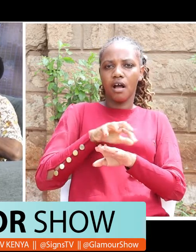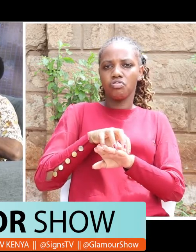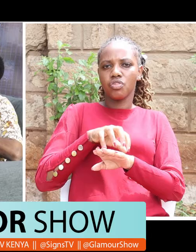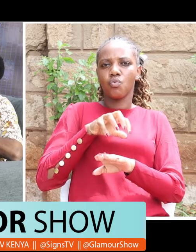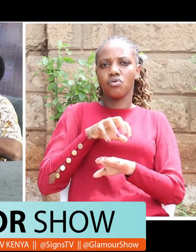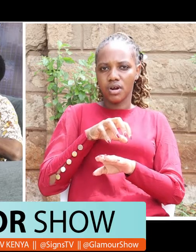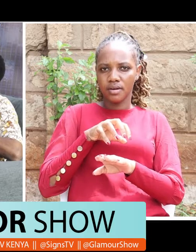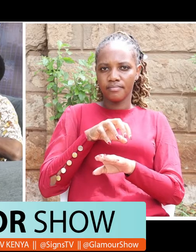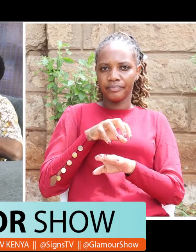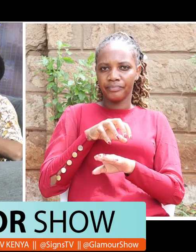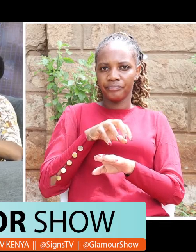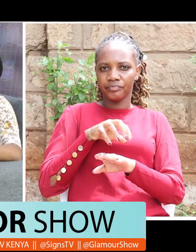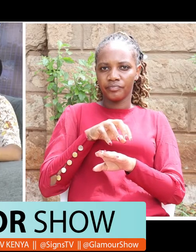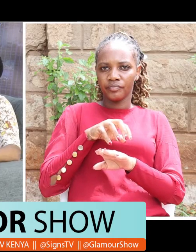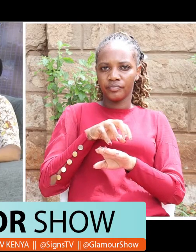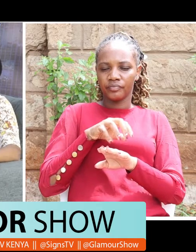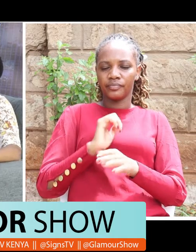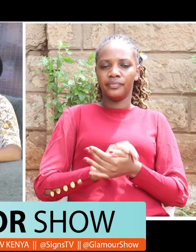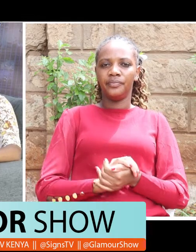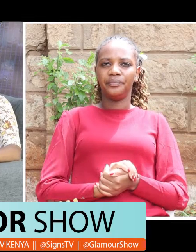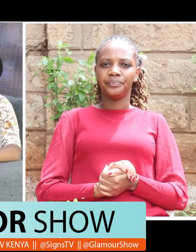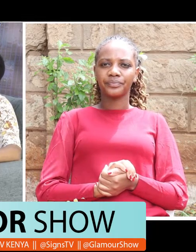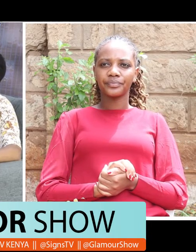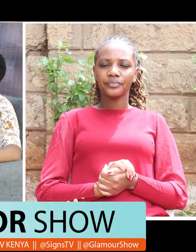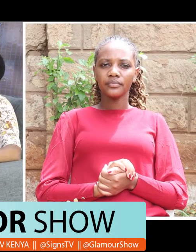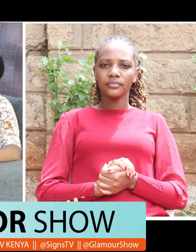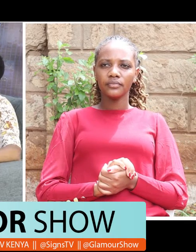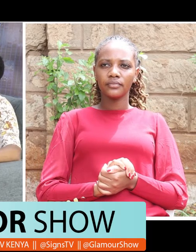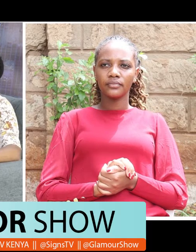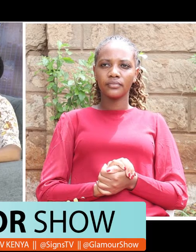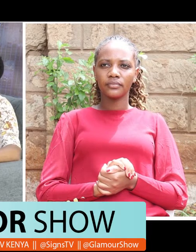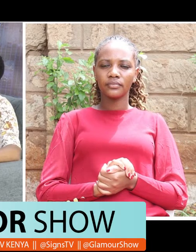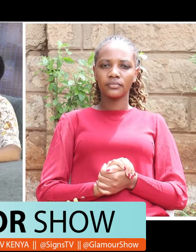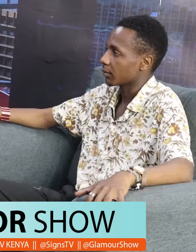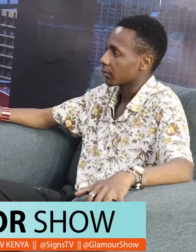real out of what you're doing as a makeup artist.